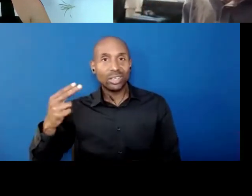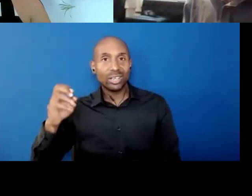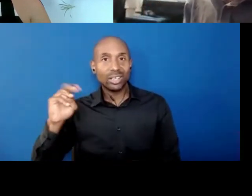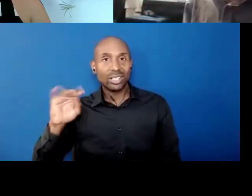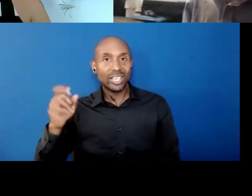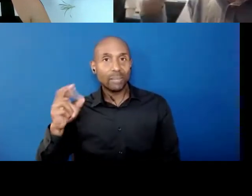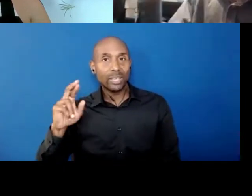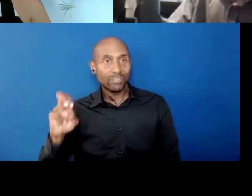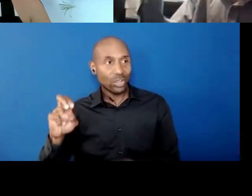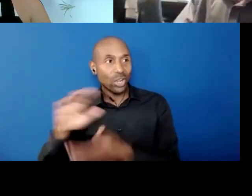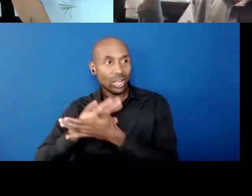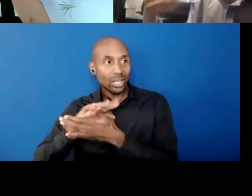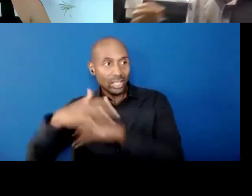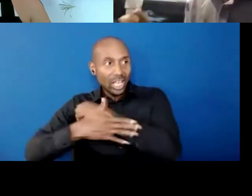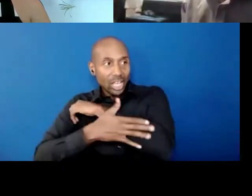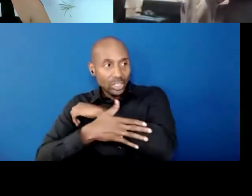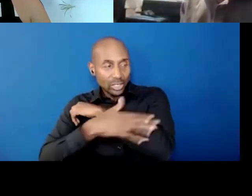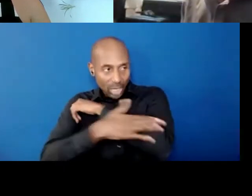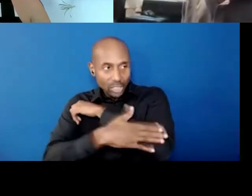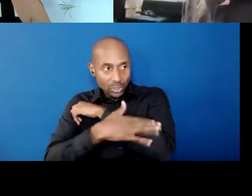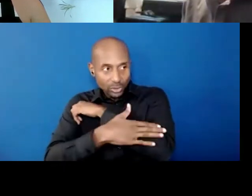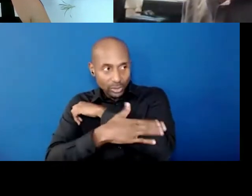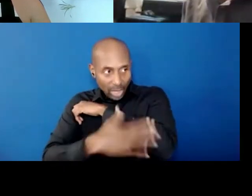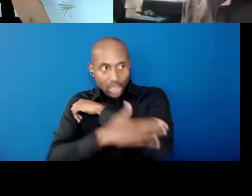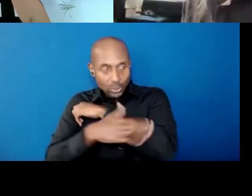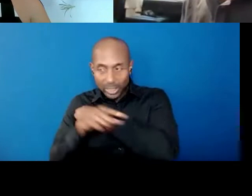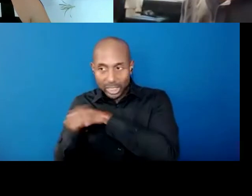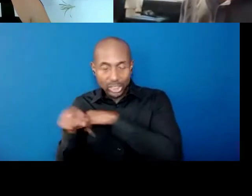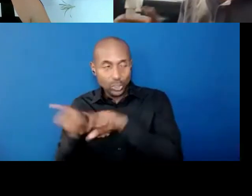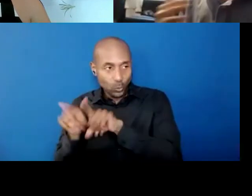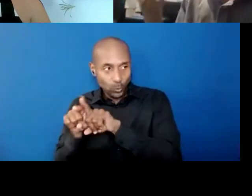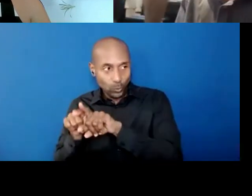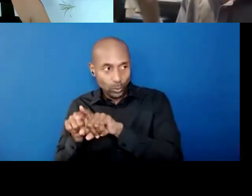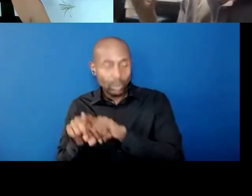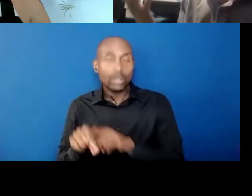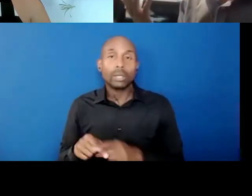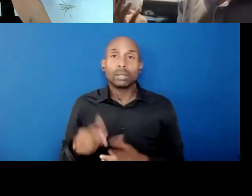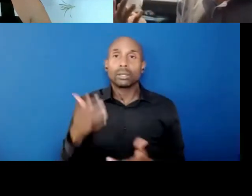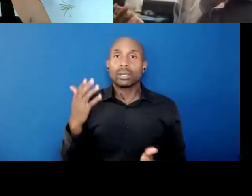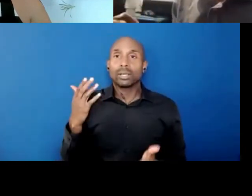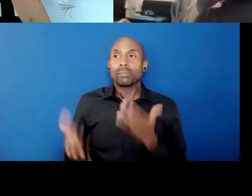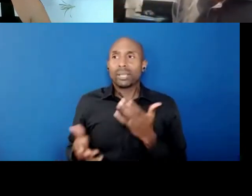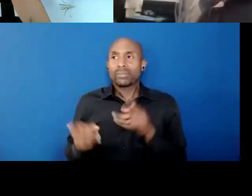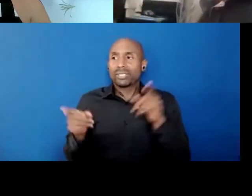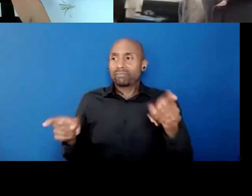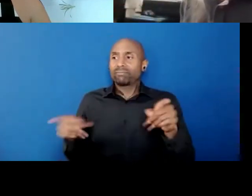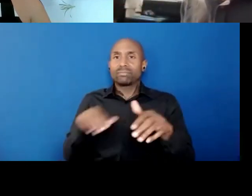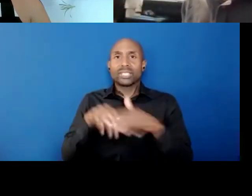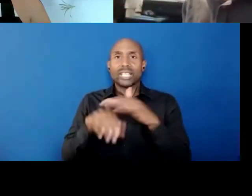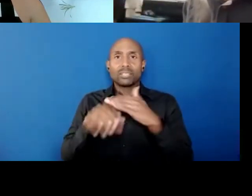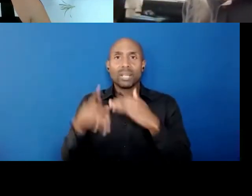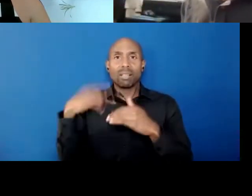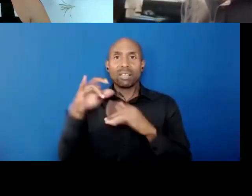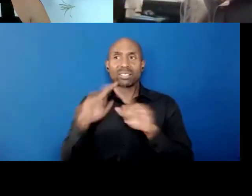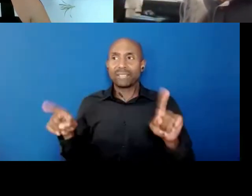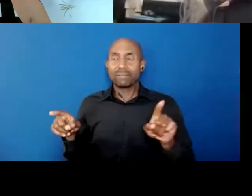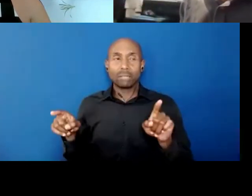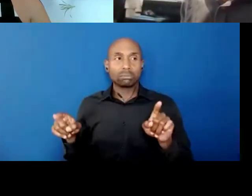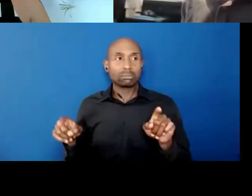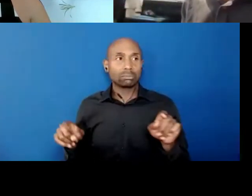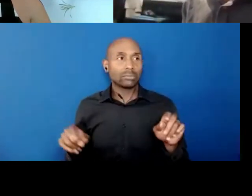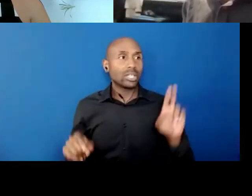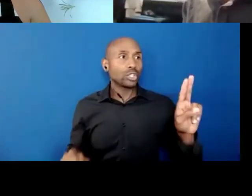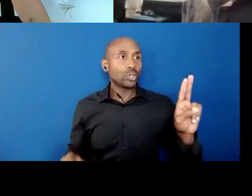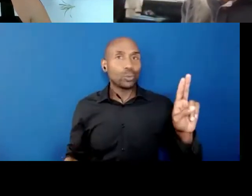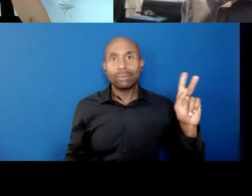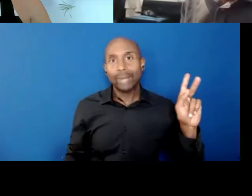though accessibility and supports might not look the same as they do in a place like Germany or the United Kingdom, that there are still ways